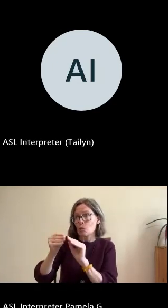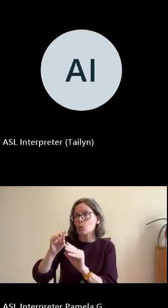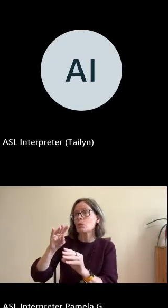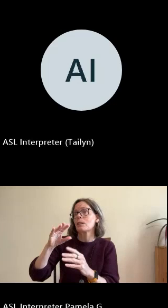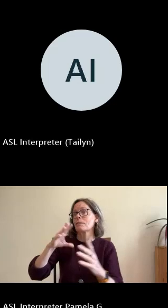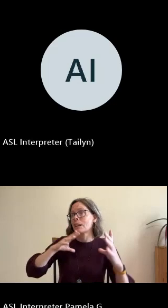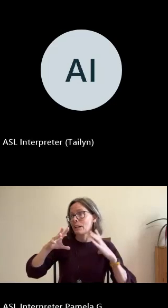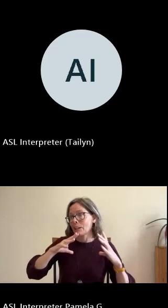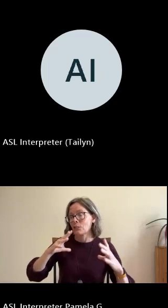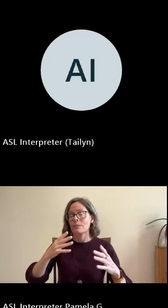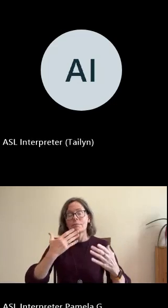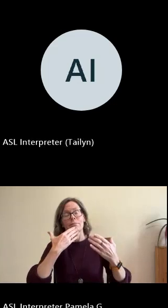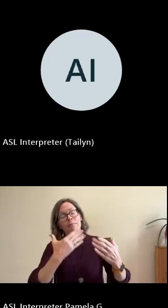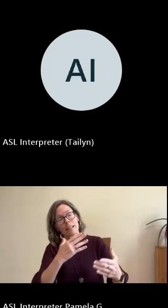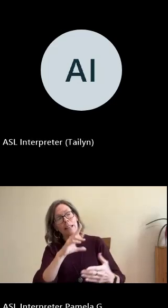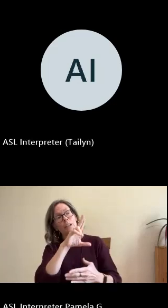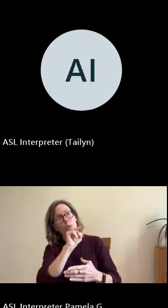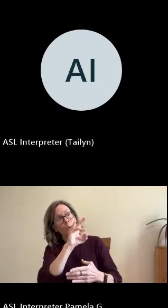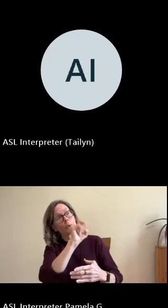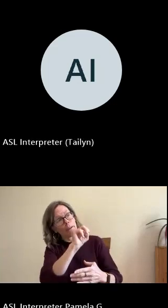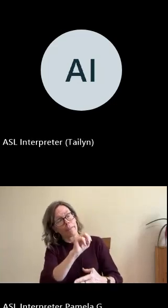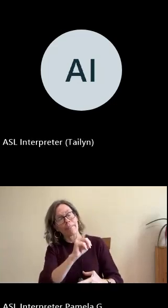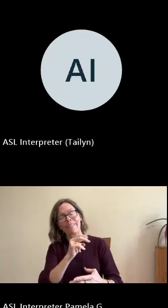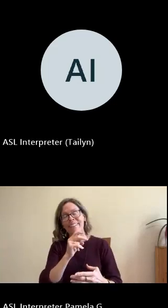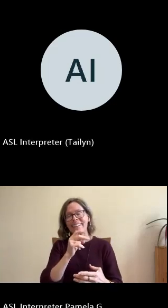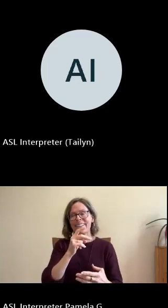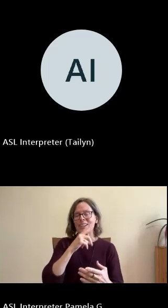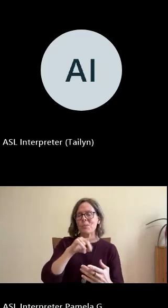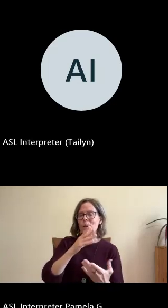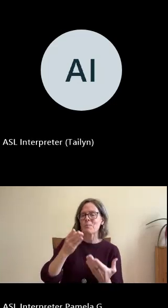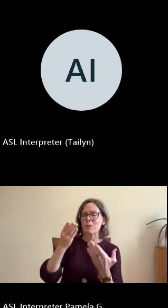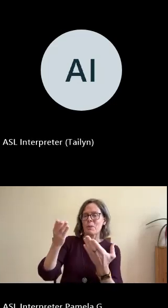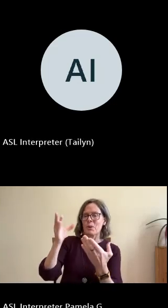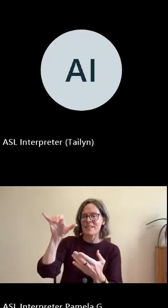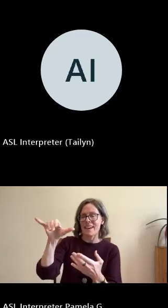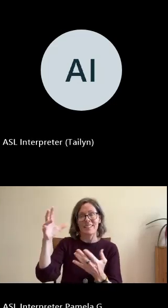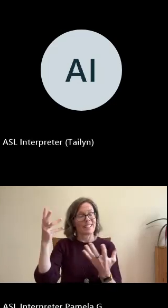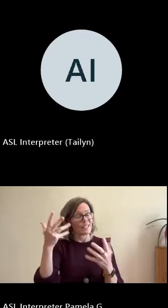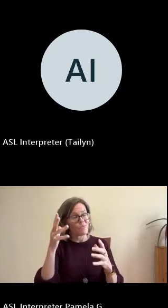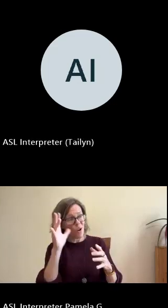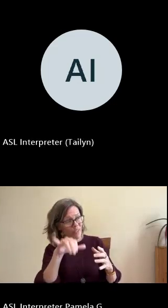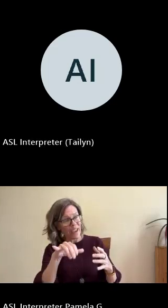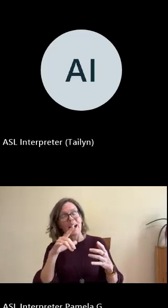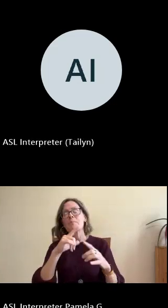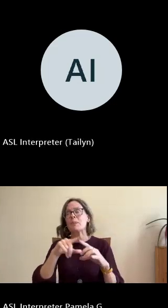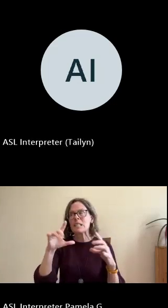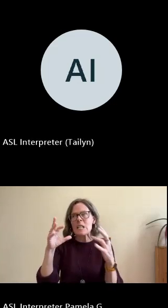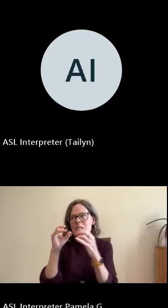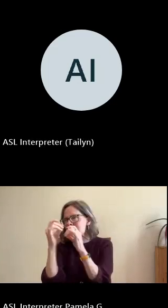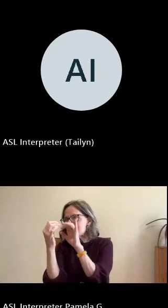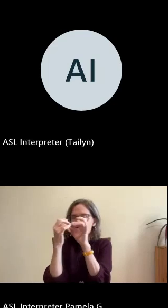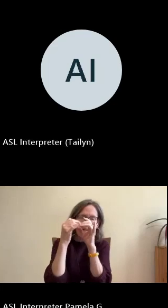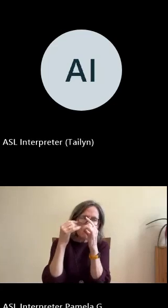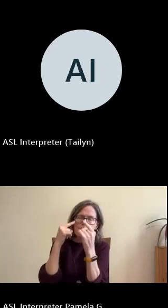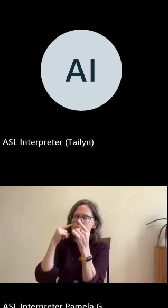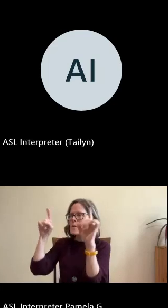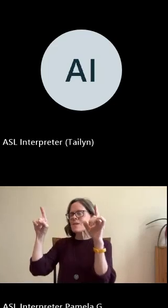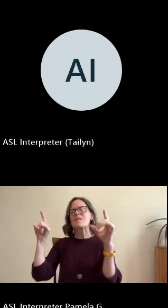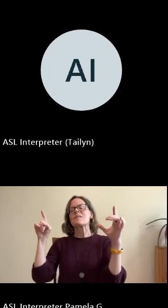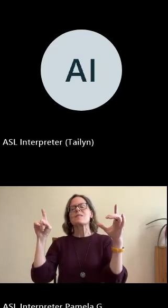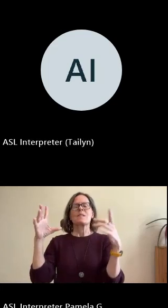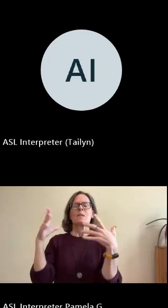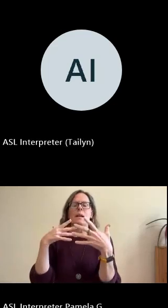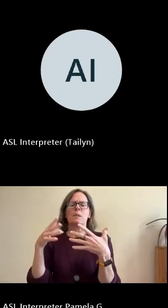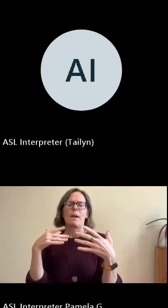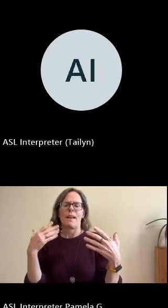because we were the ones that proposed that for contract negotiations, and they wanted to fight us, but we were able to prevail. So anyway, there's just